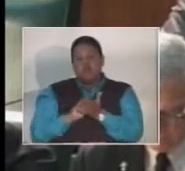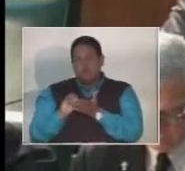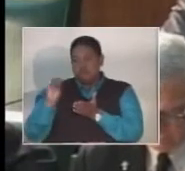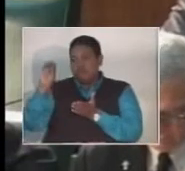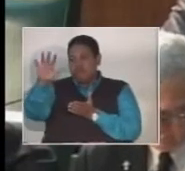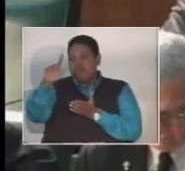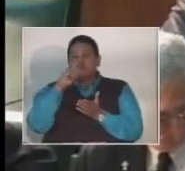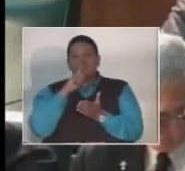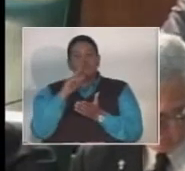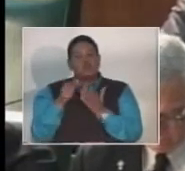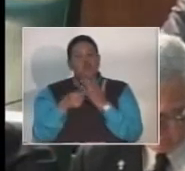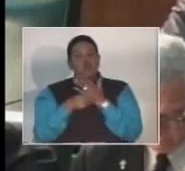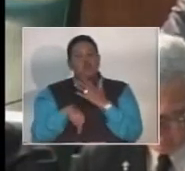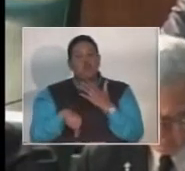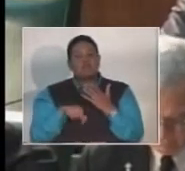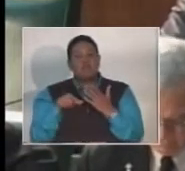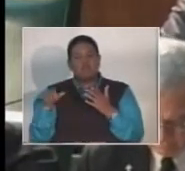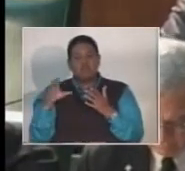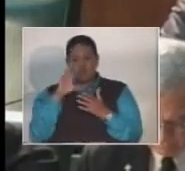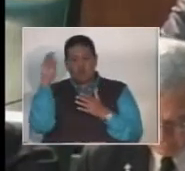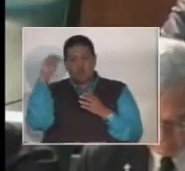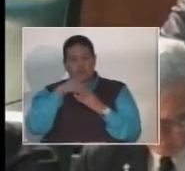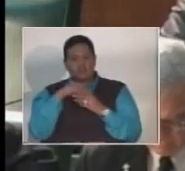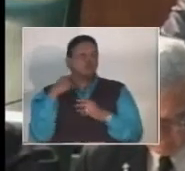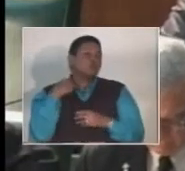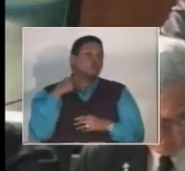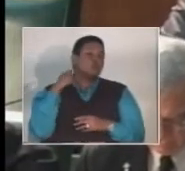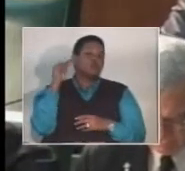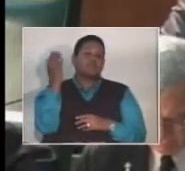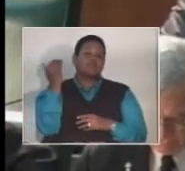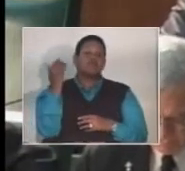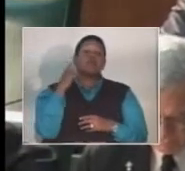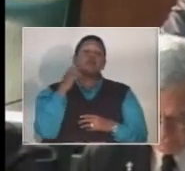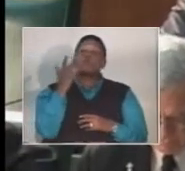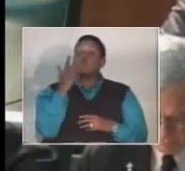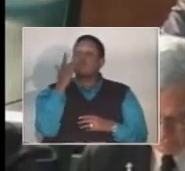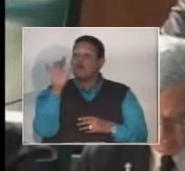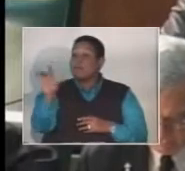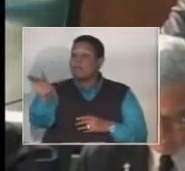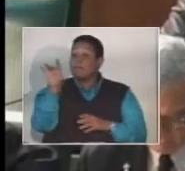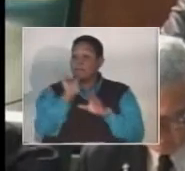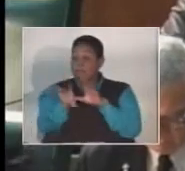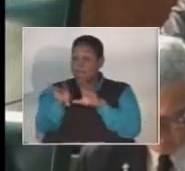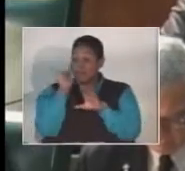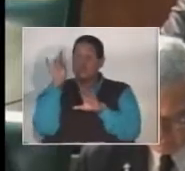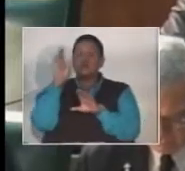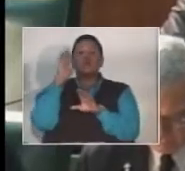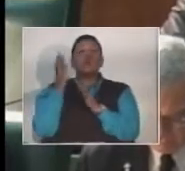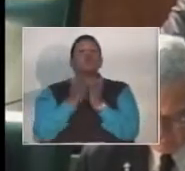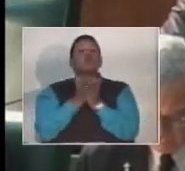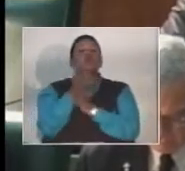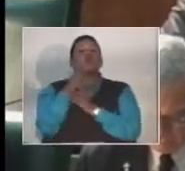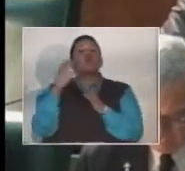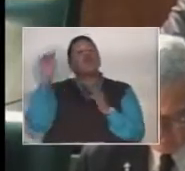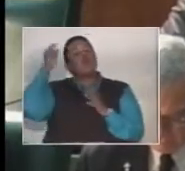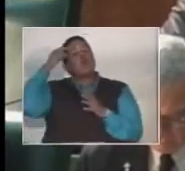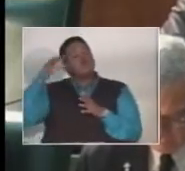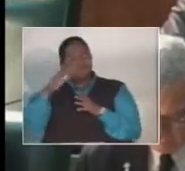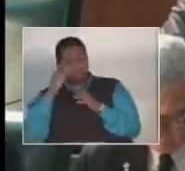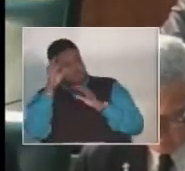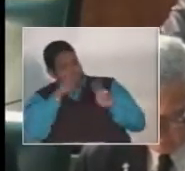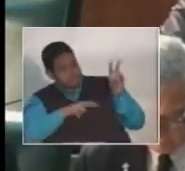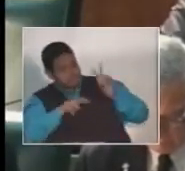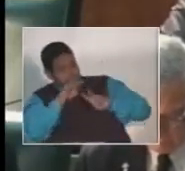the provisional preferred bidder will be selected and announced by Cabinet by the fourth quarter of